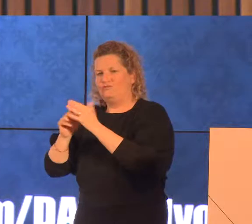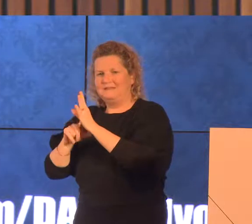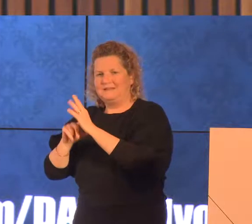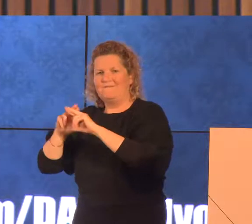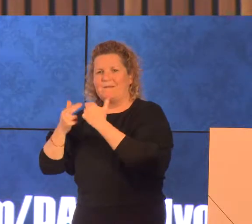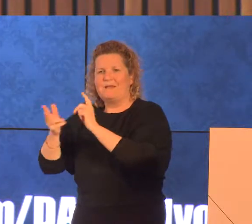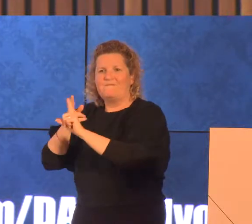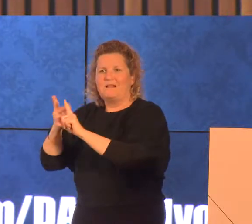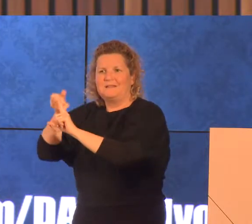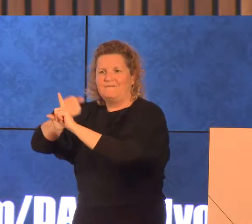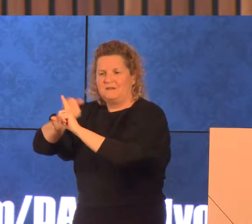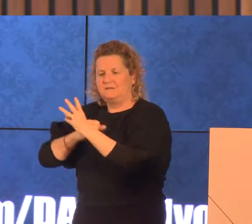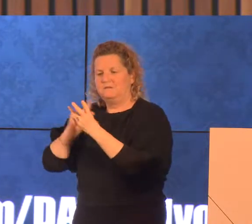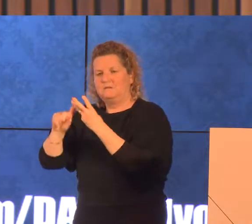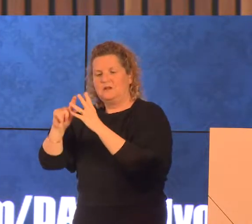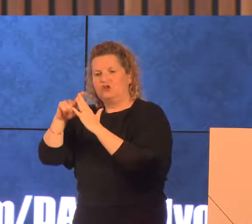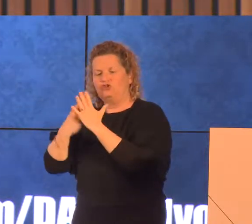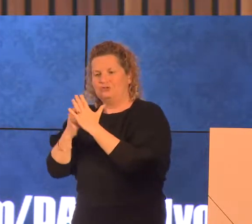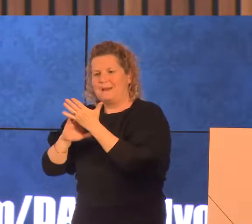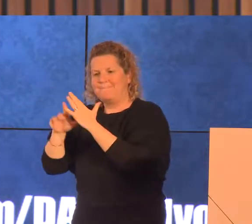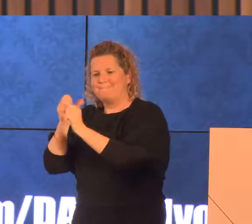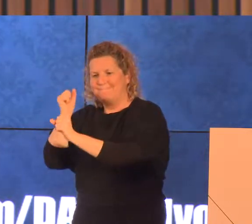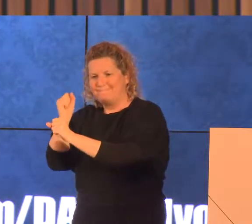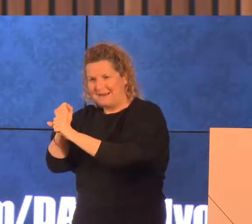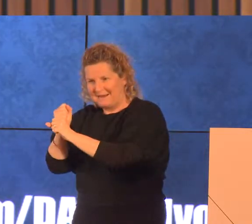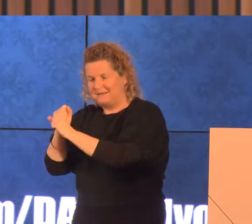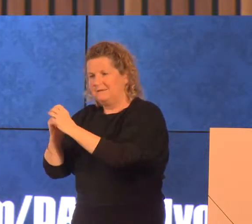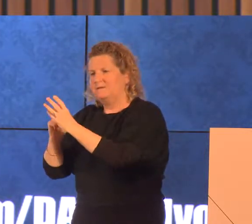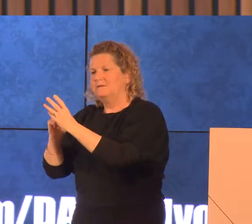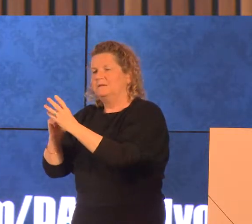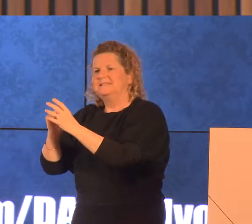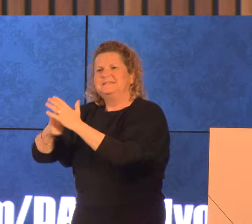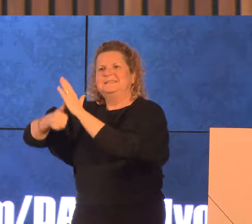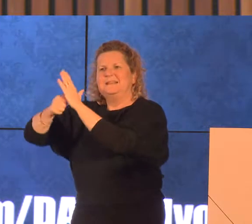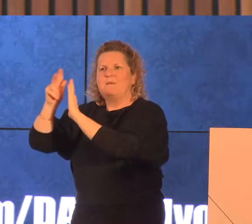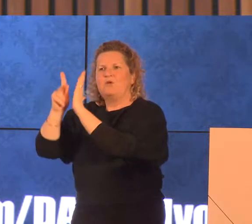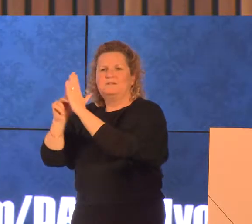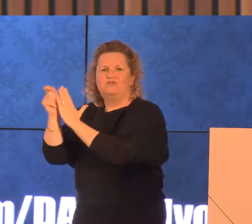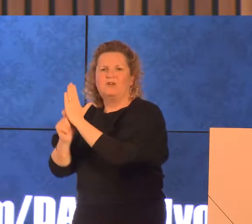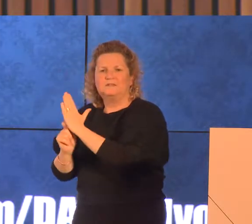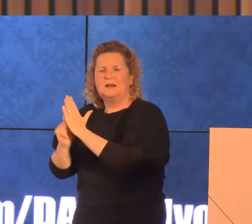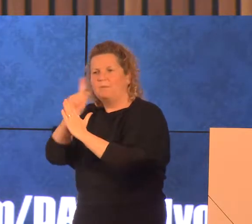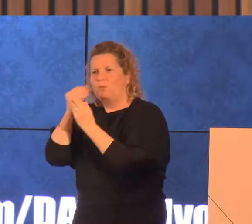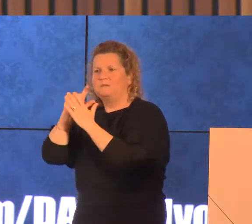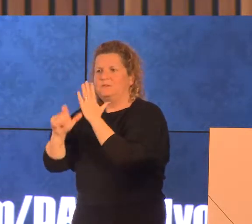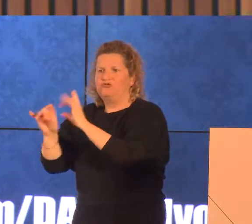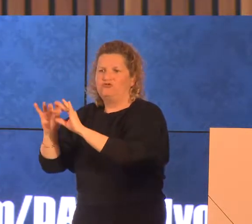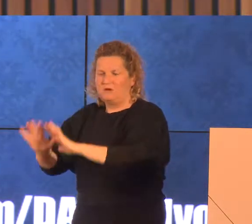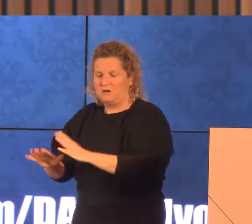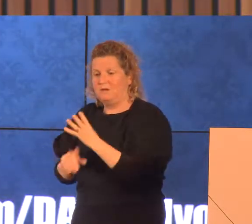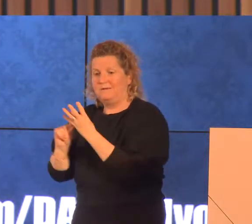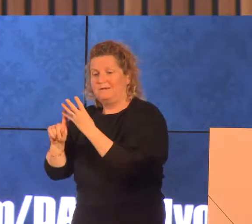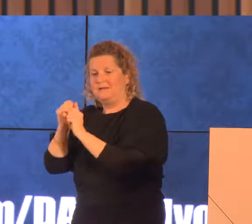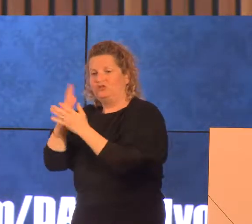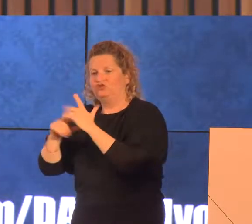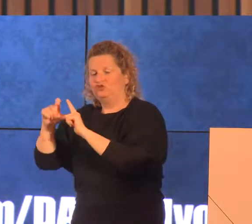Violence Advocate, Dr. Meg Clement-Couzner, Senior Policy Officer, People with Disability Australia, and